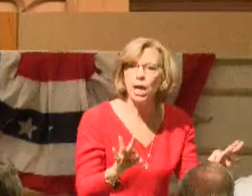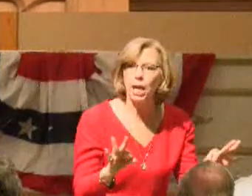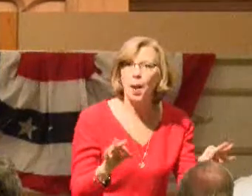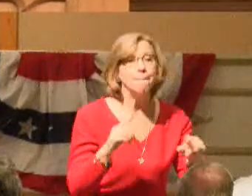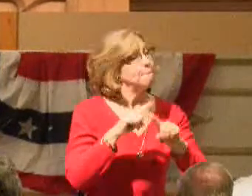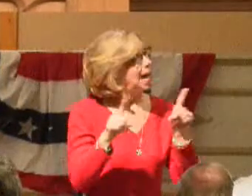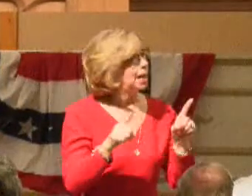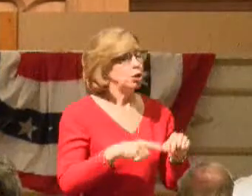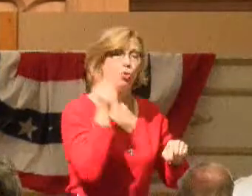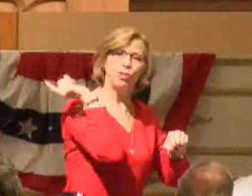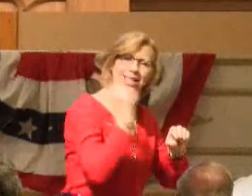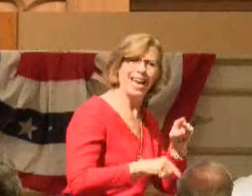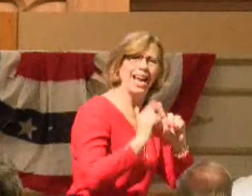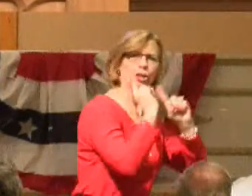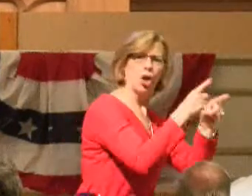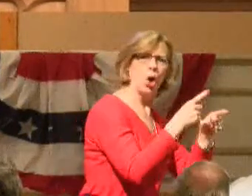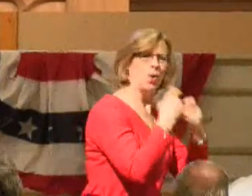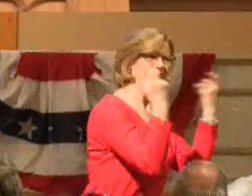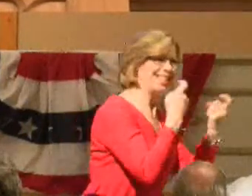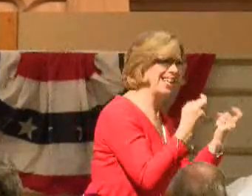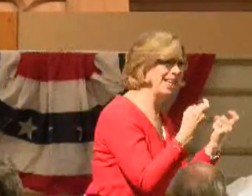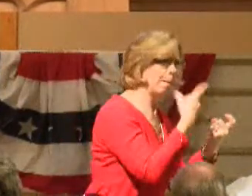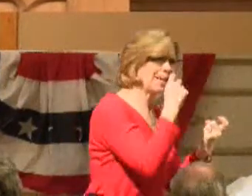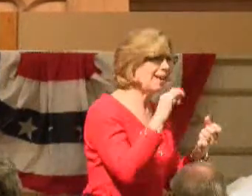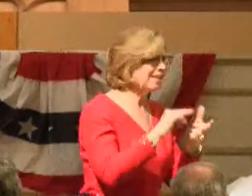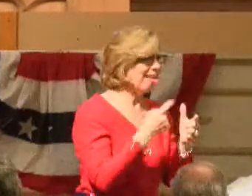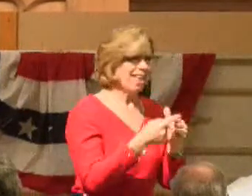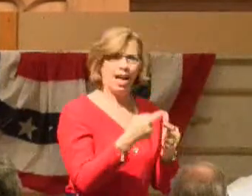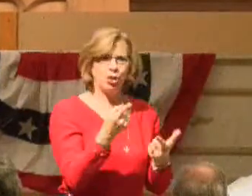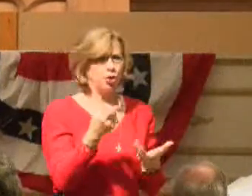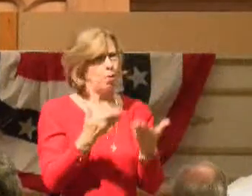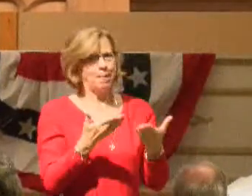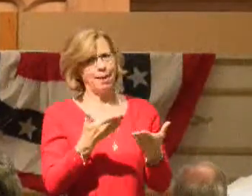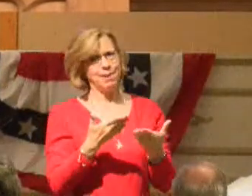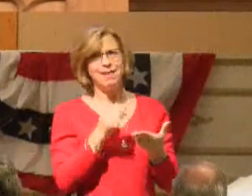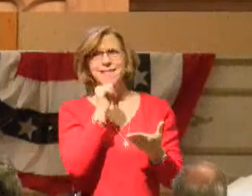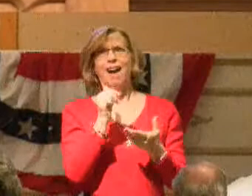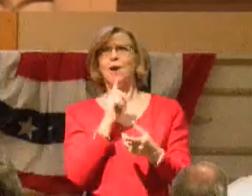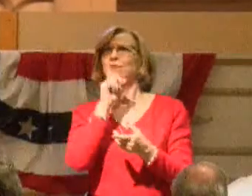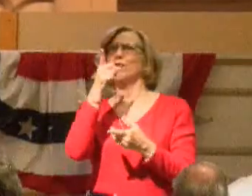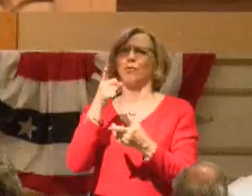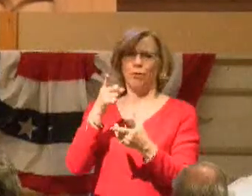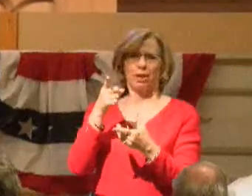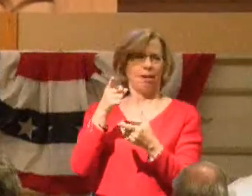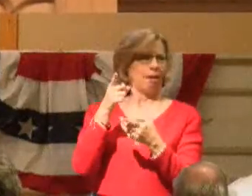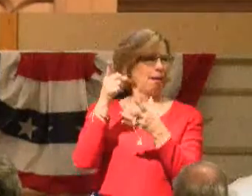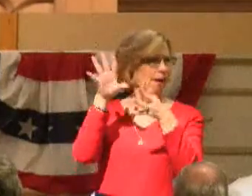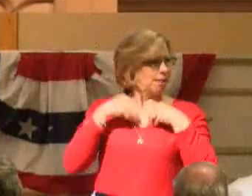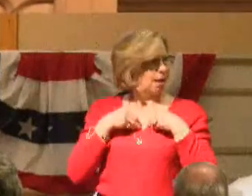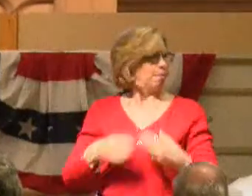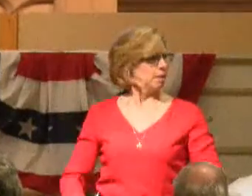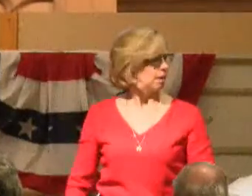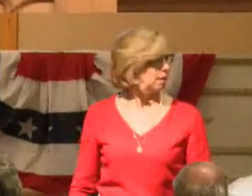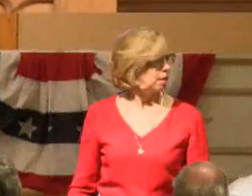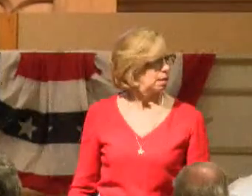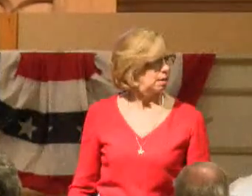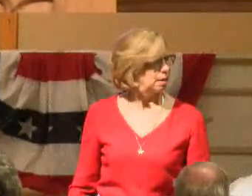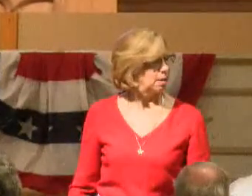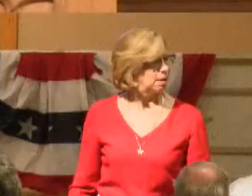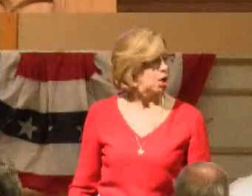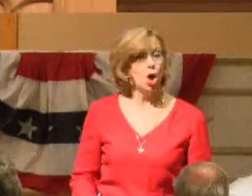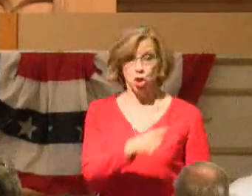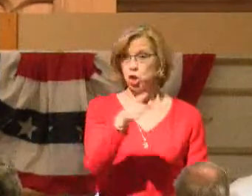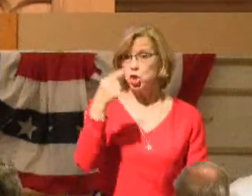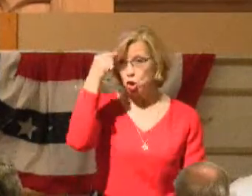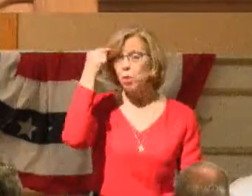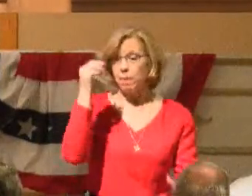okay? And see if it doesn't become perfectly clear. If a person is not willing to commit his life to Christ, he does not believe in Christ. Would you